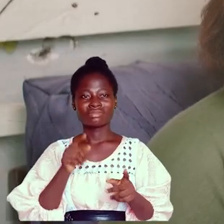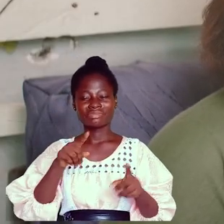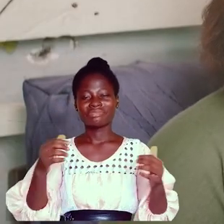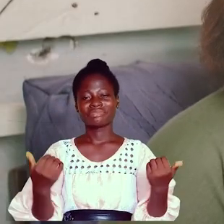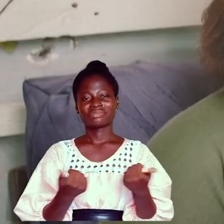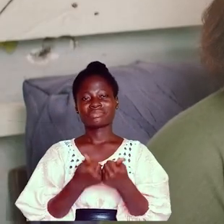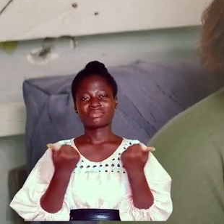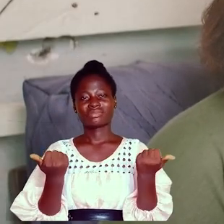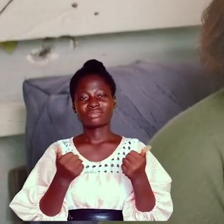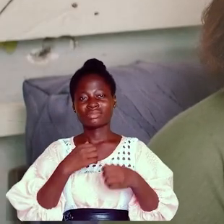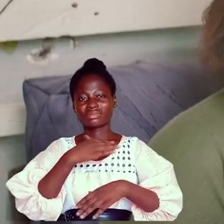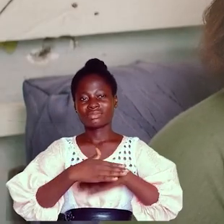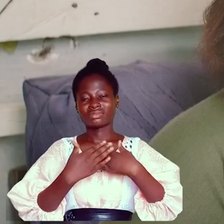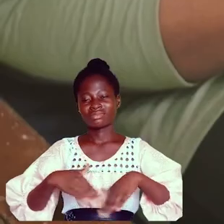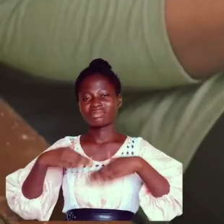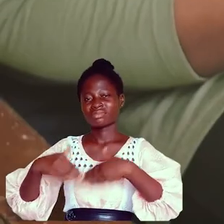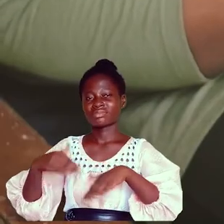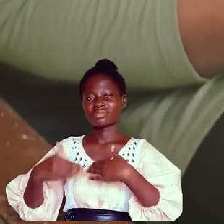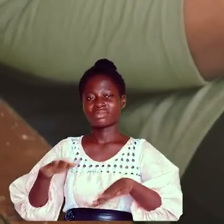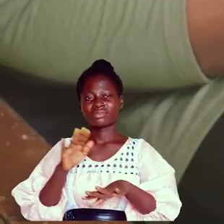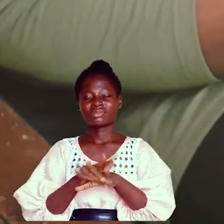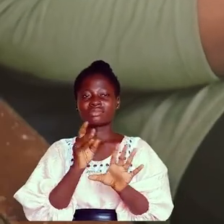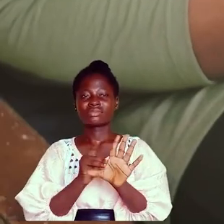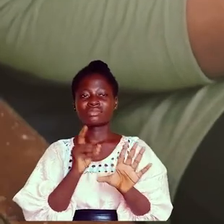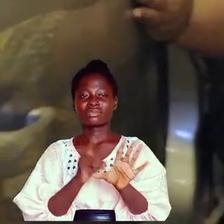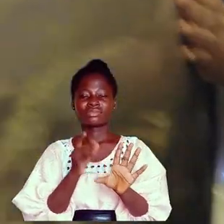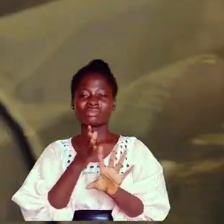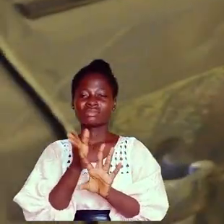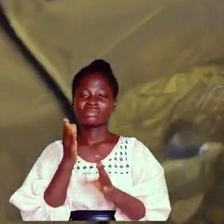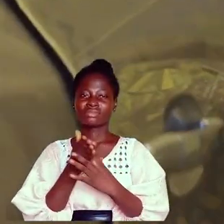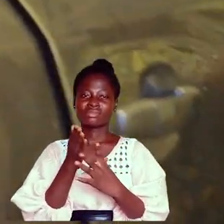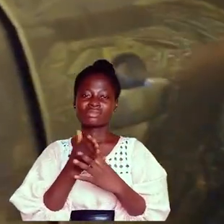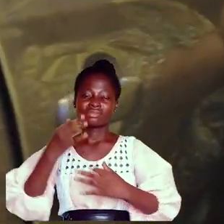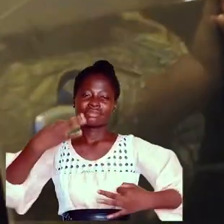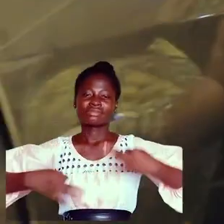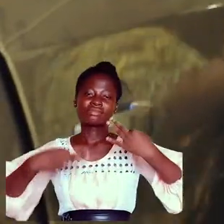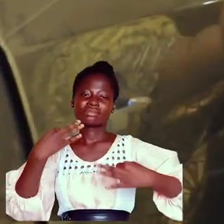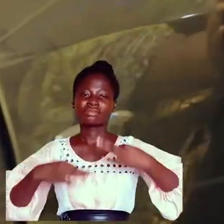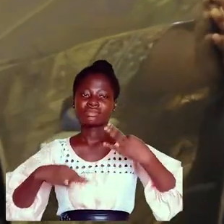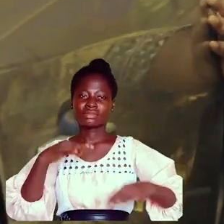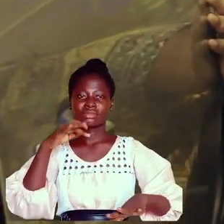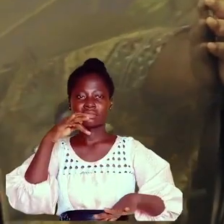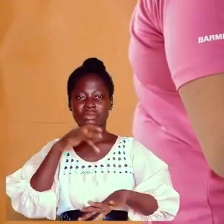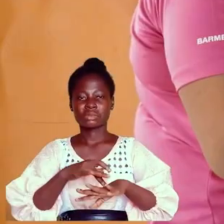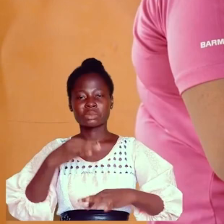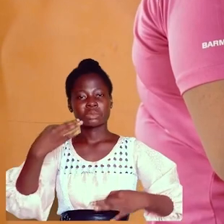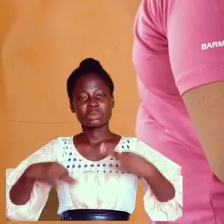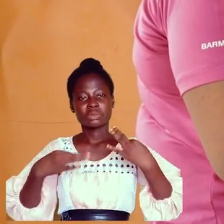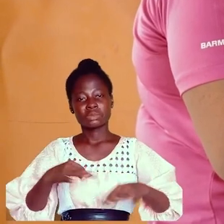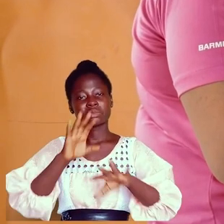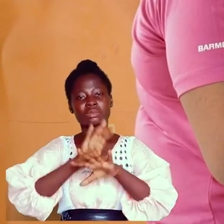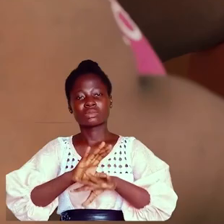create systemic barriers for people with disabilities in accessing justice. They also affect a justice-seeking